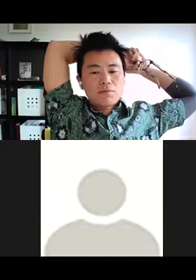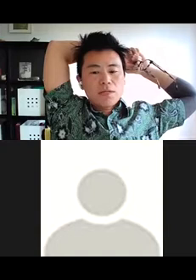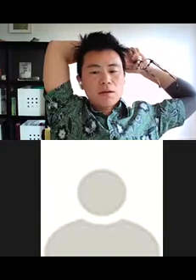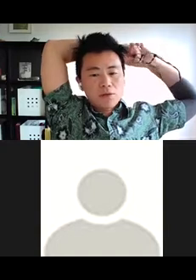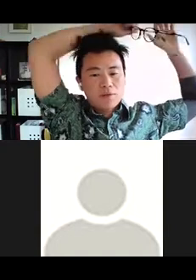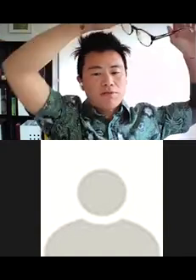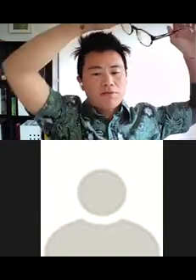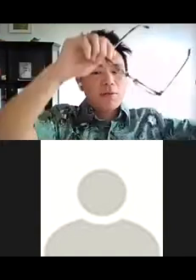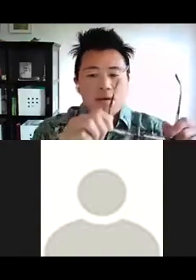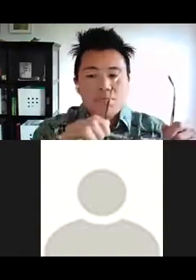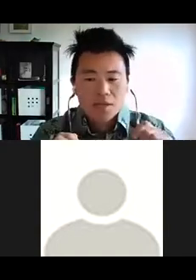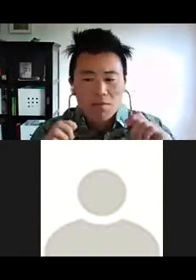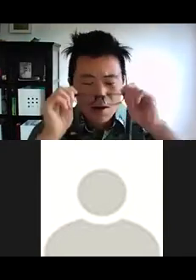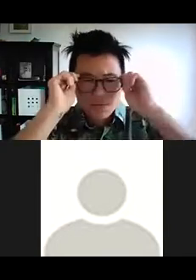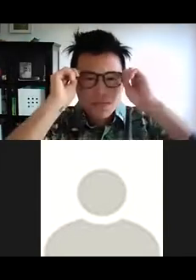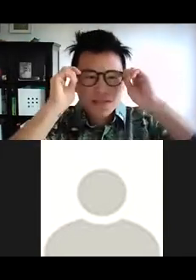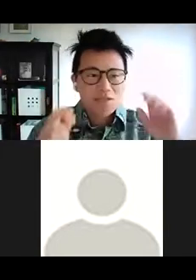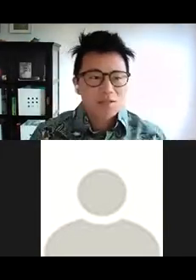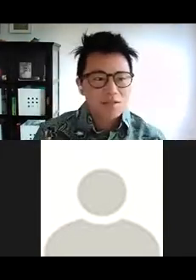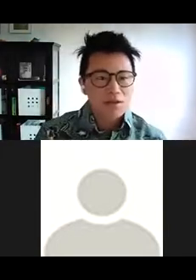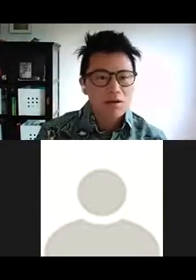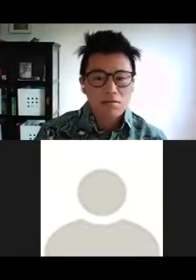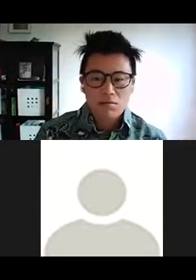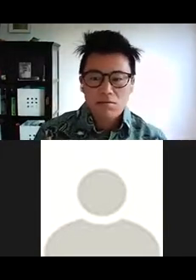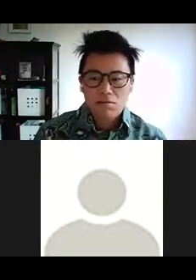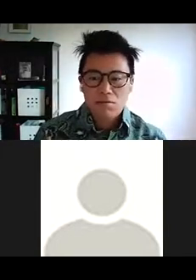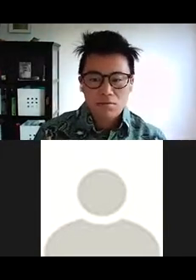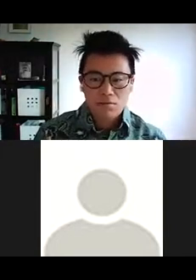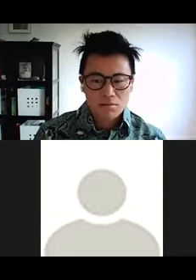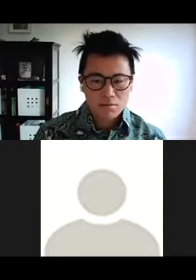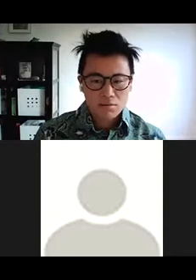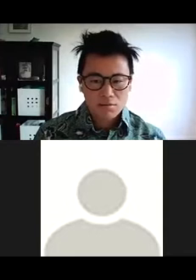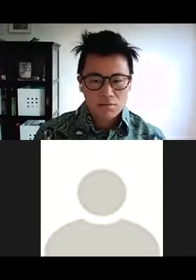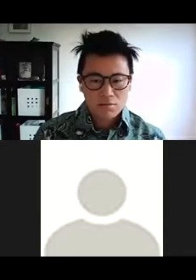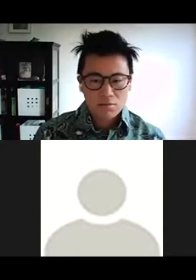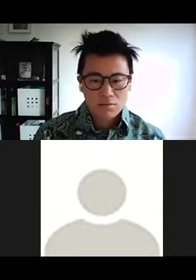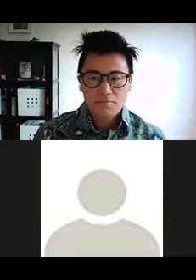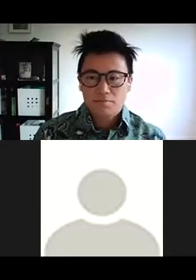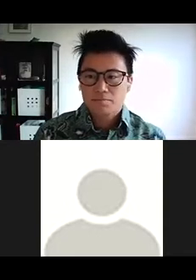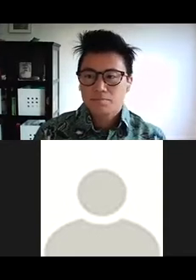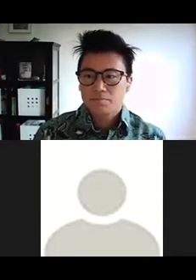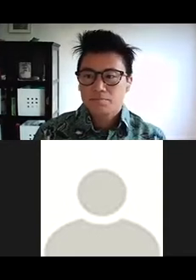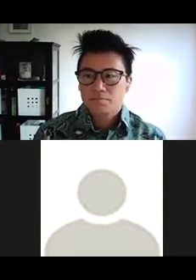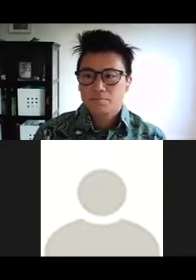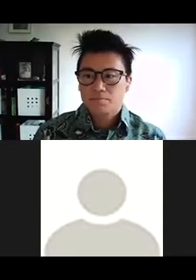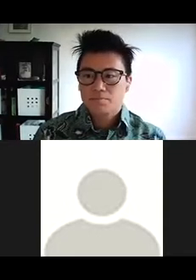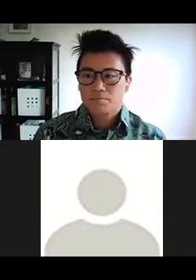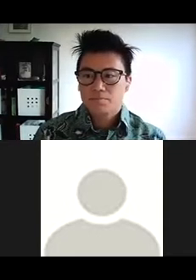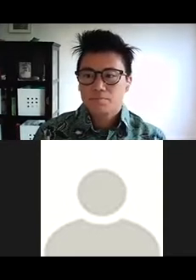you want me to get more specific about what that means? I mean, like they should install it. okay, yeah.